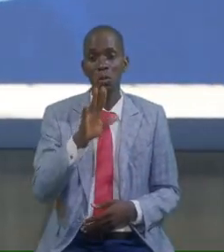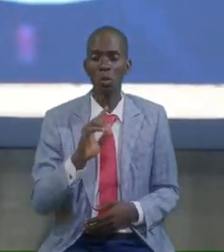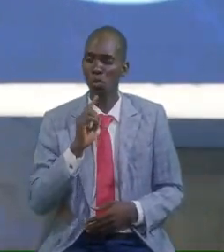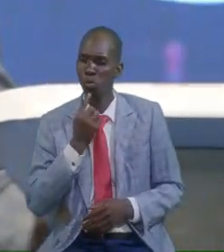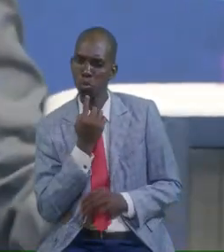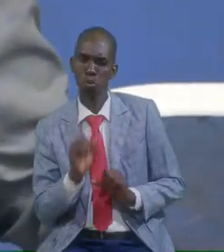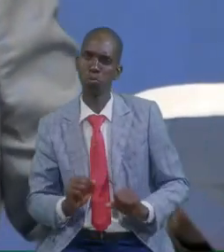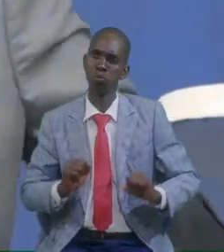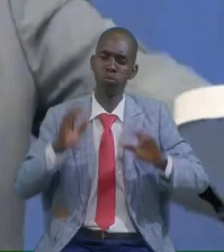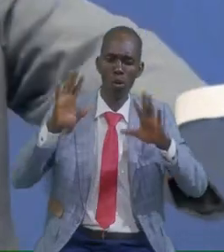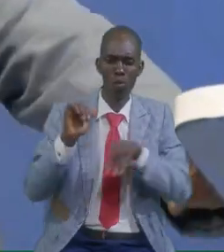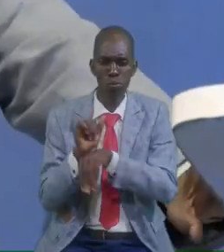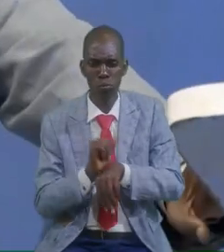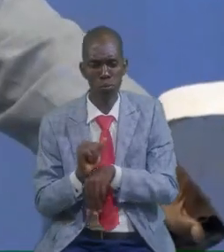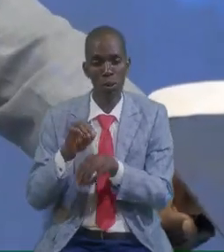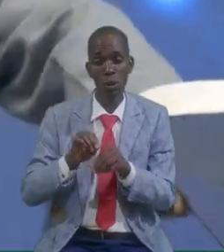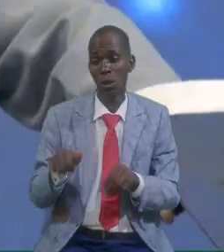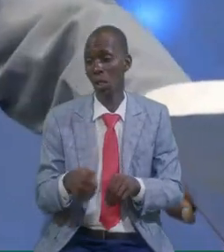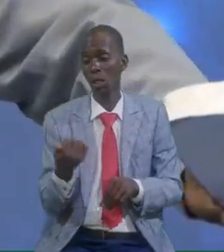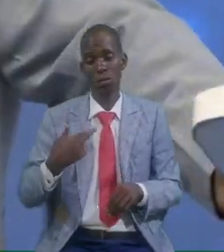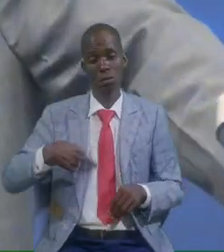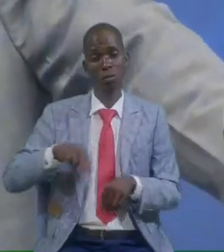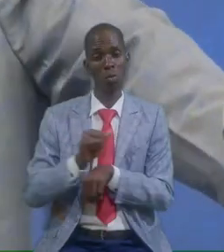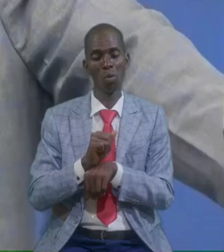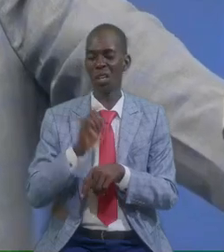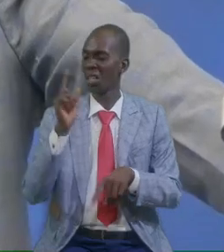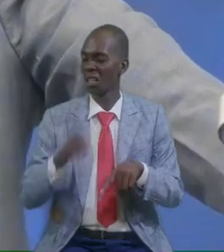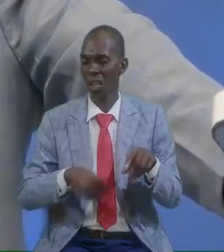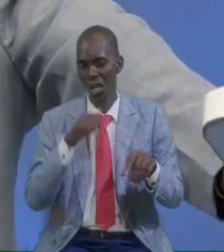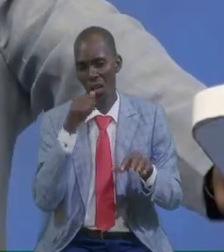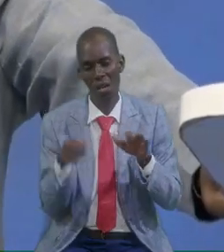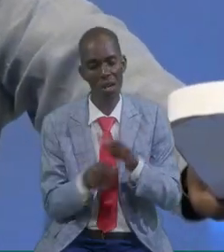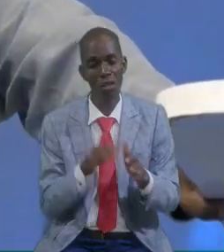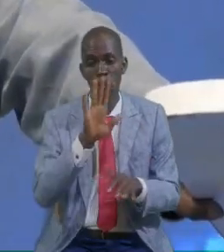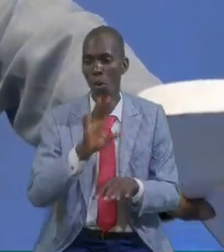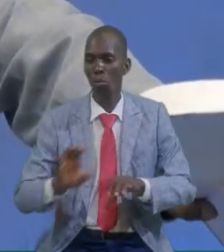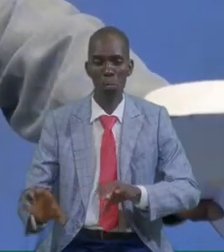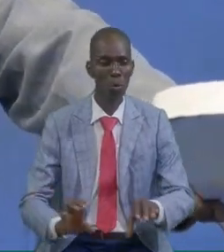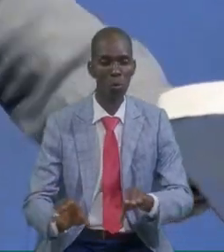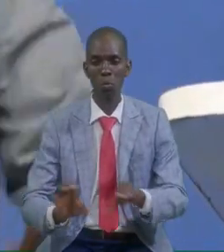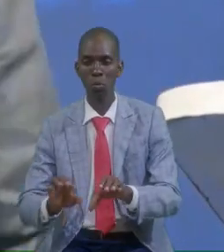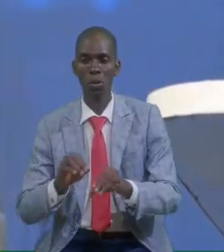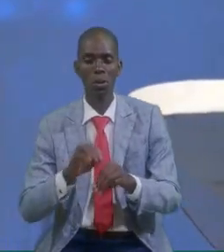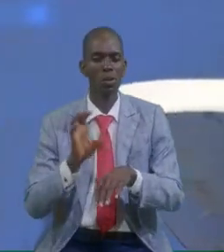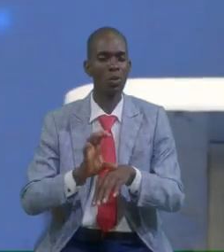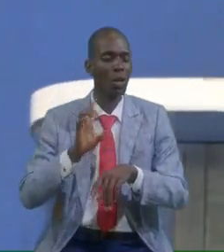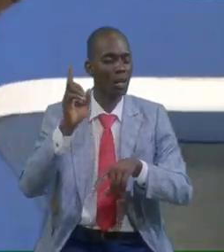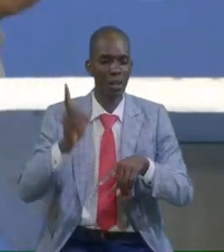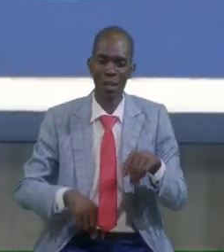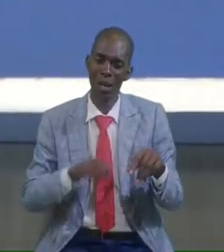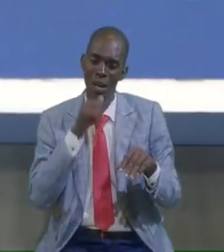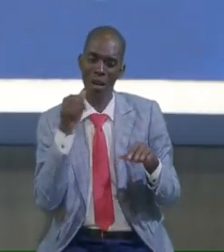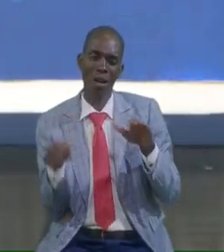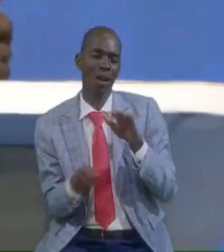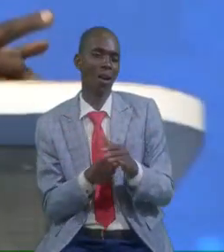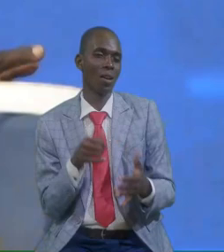religion cannot cover. Your activities in the church cannot cover. There